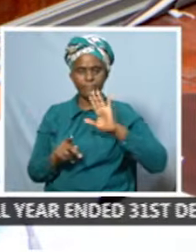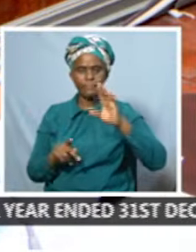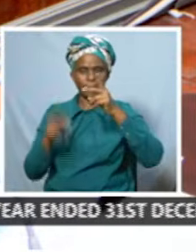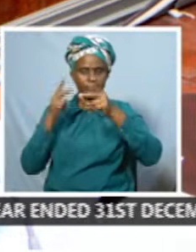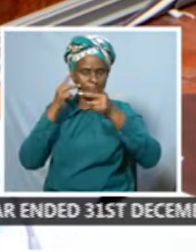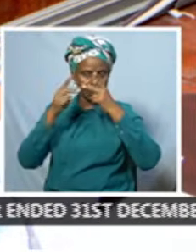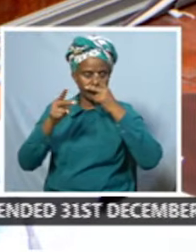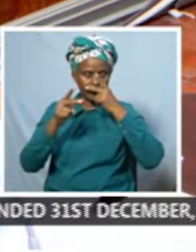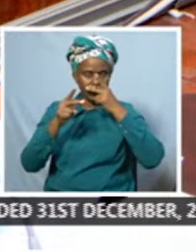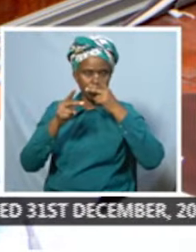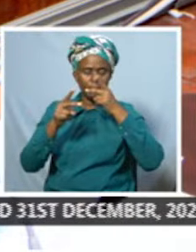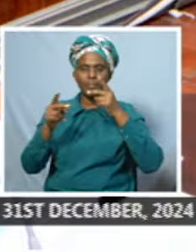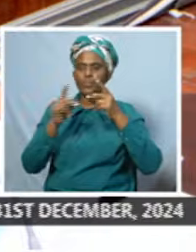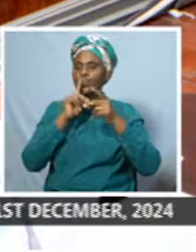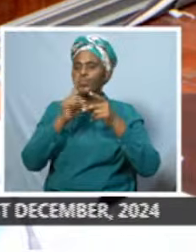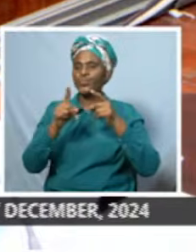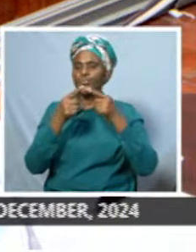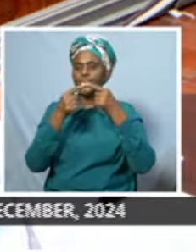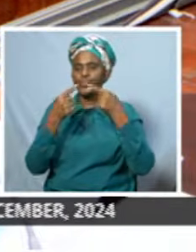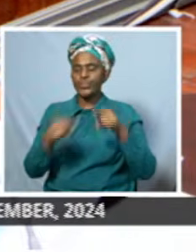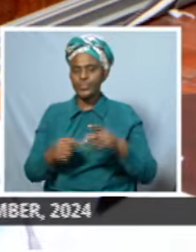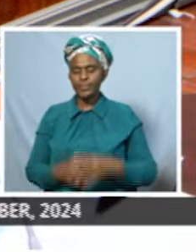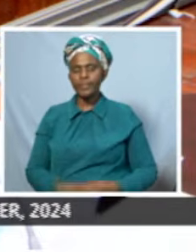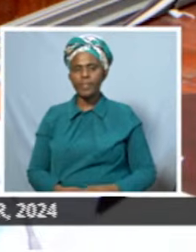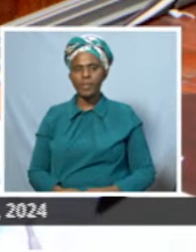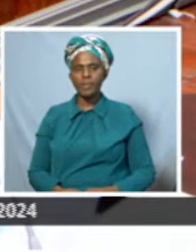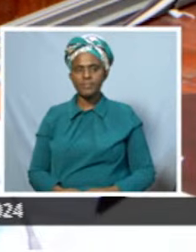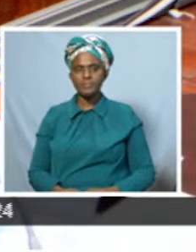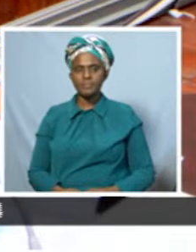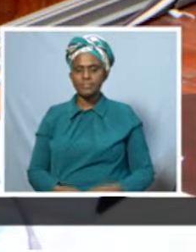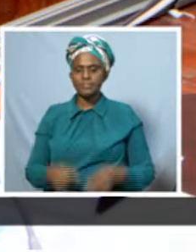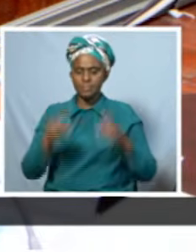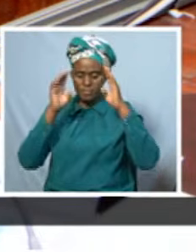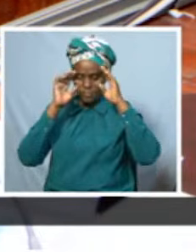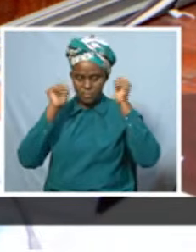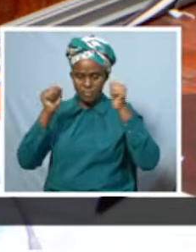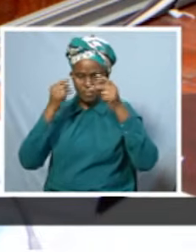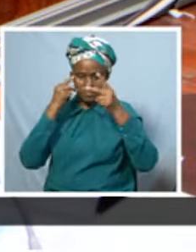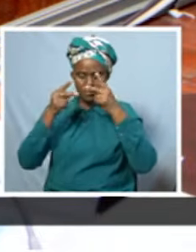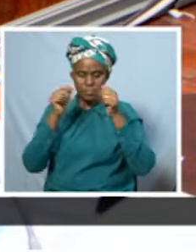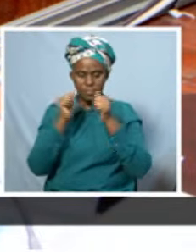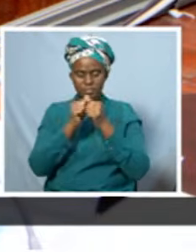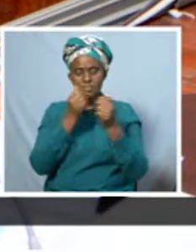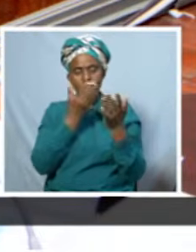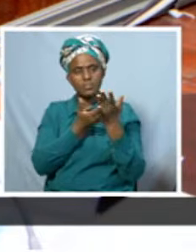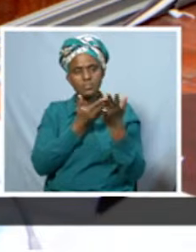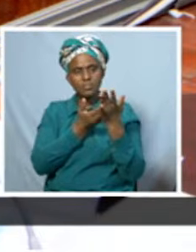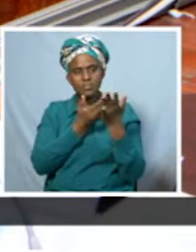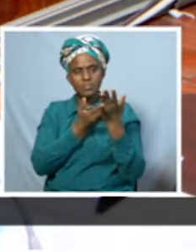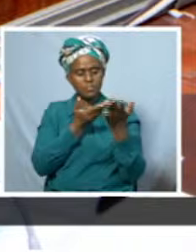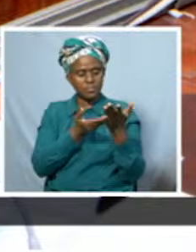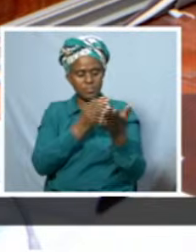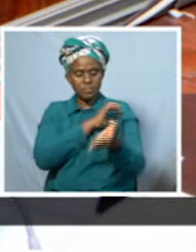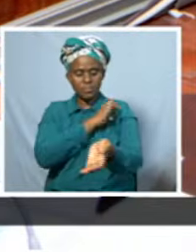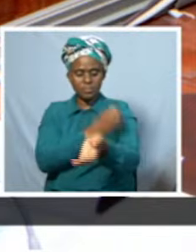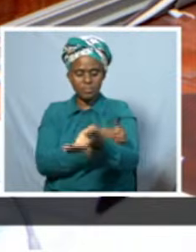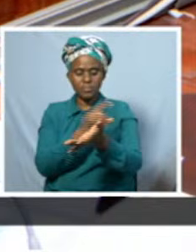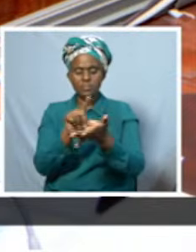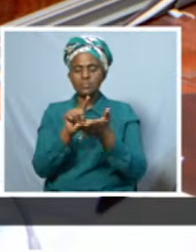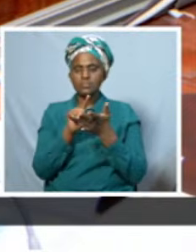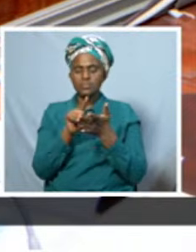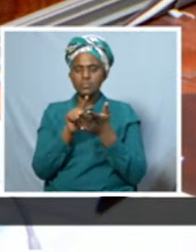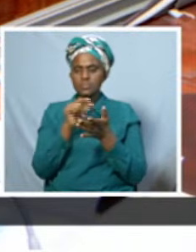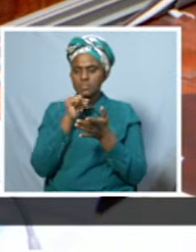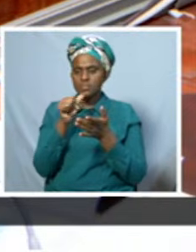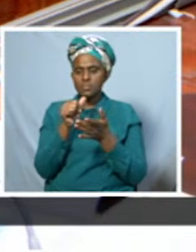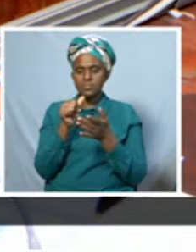vision is actualized. But the vision of the president in terms of these empowerment loans is